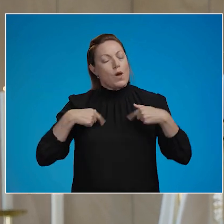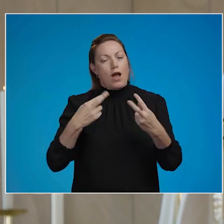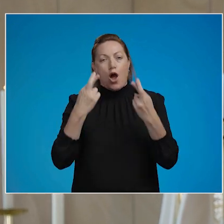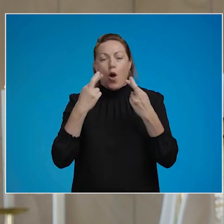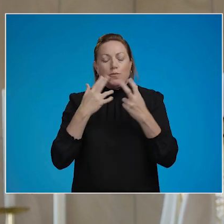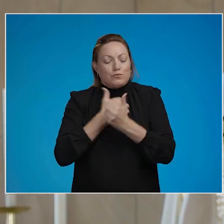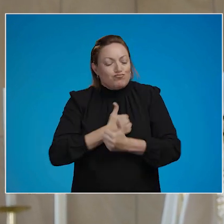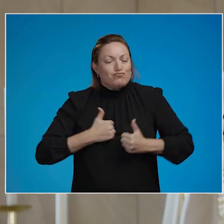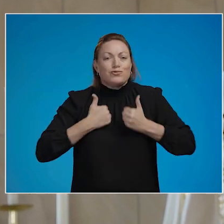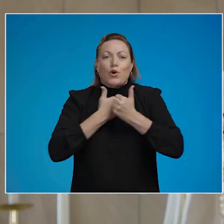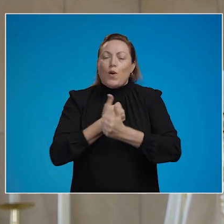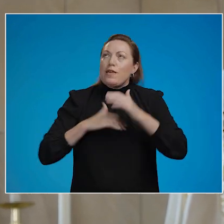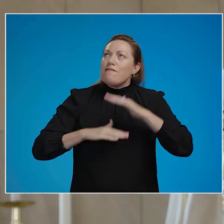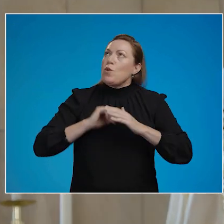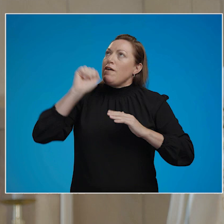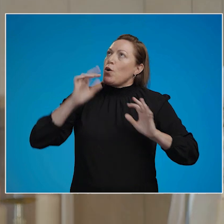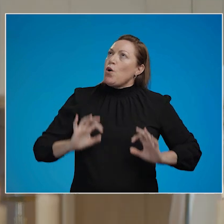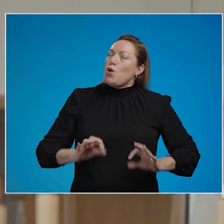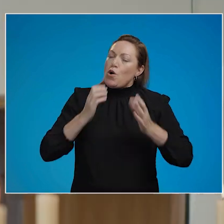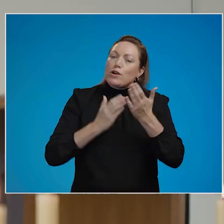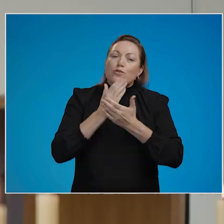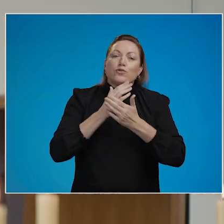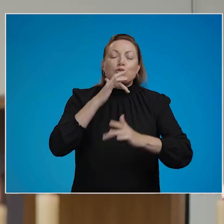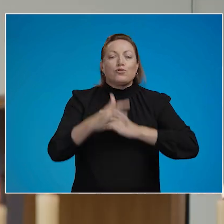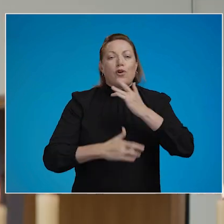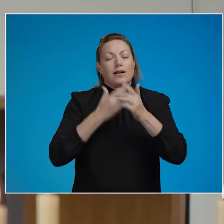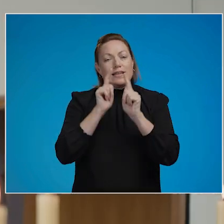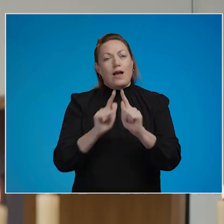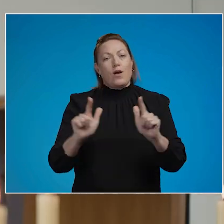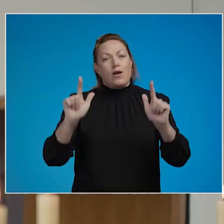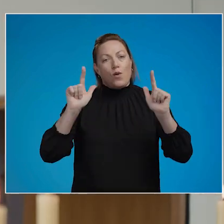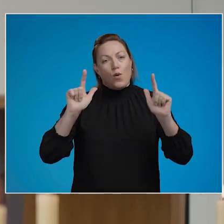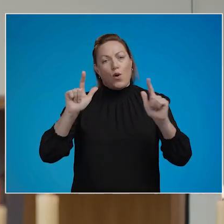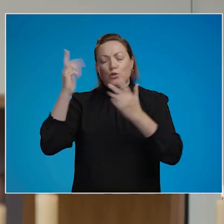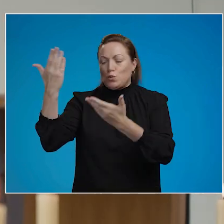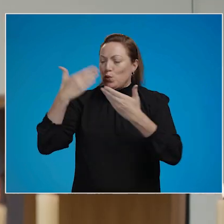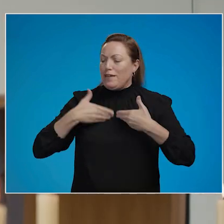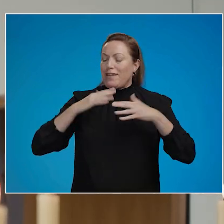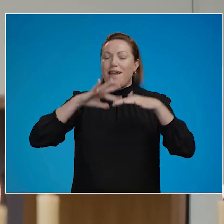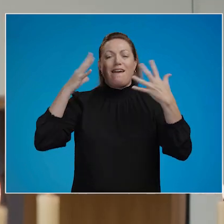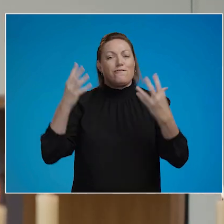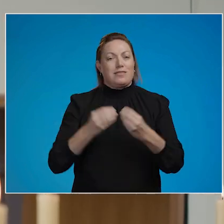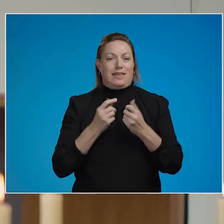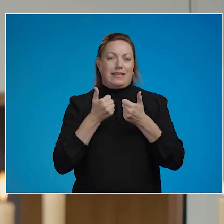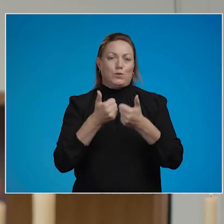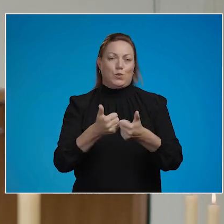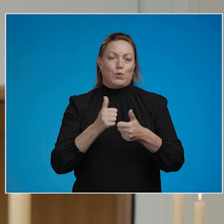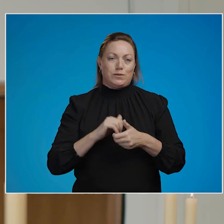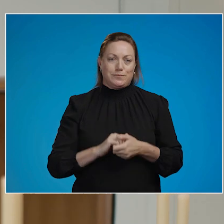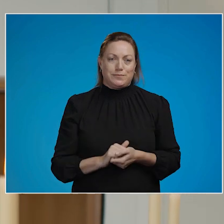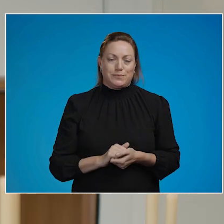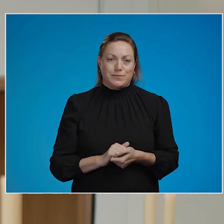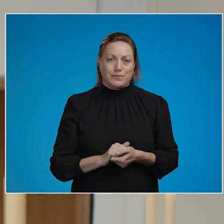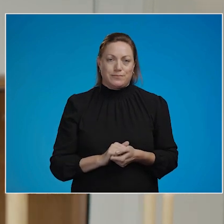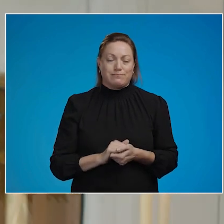we hope to enjoy forever the fullness of your glory through Christ our Lord, through whom you bestow on the world all that is good.